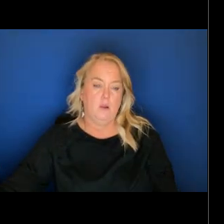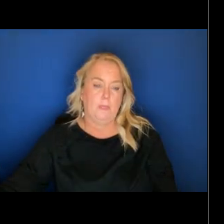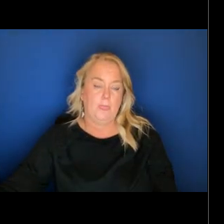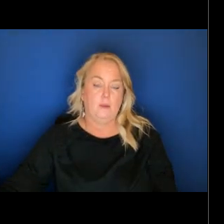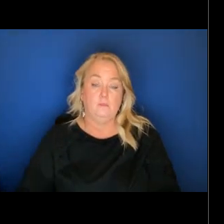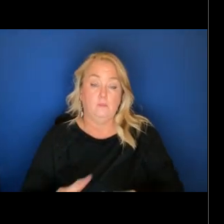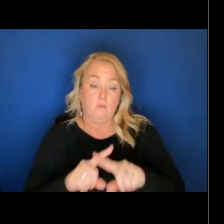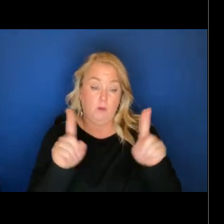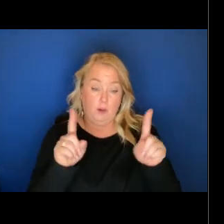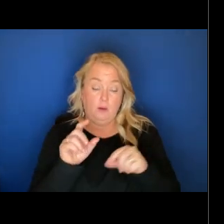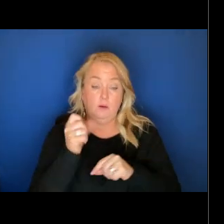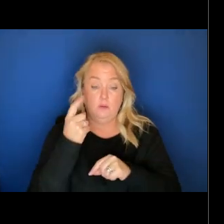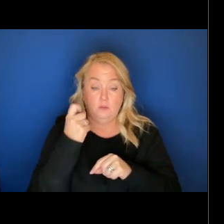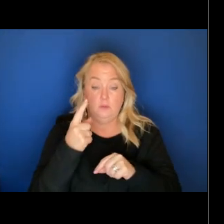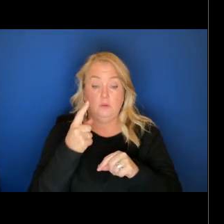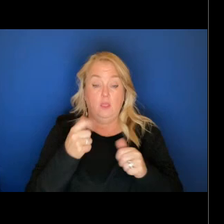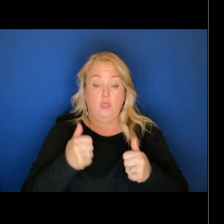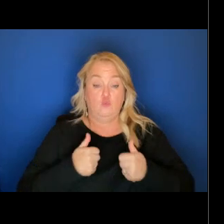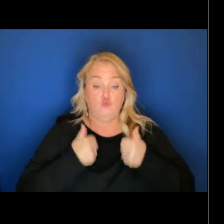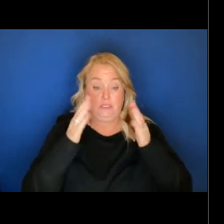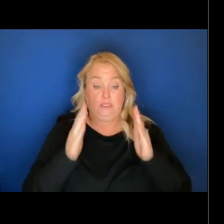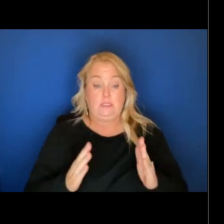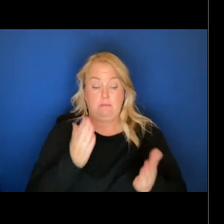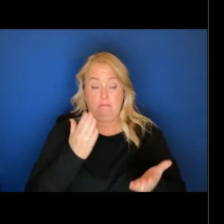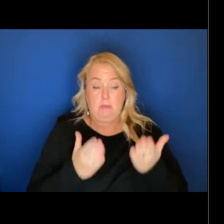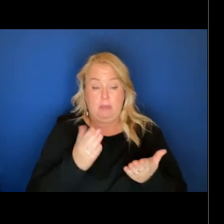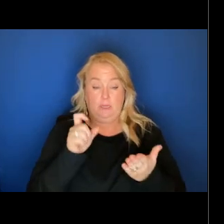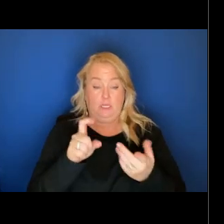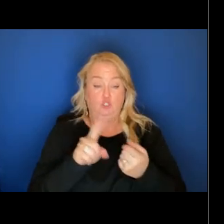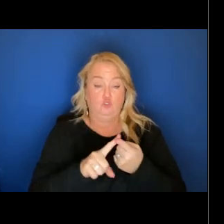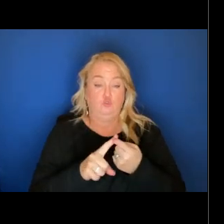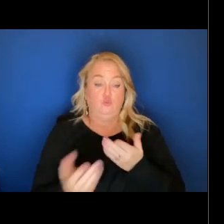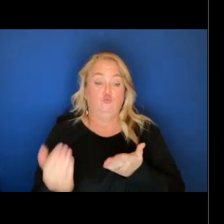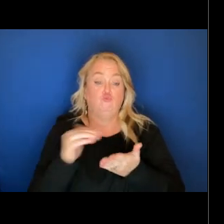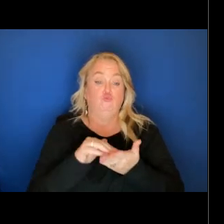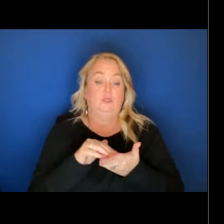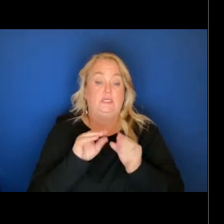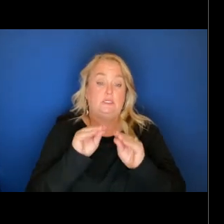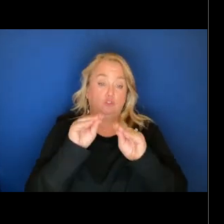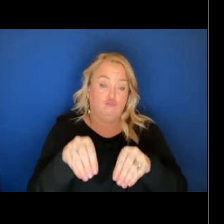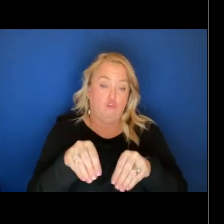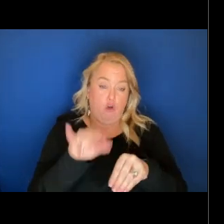However, the resident may need to reinstall the cabinet later.